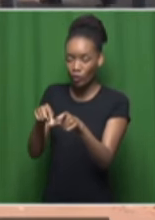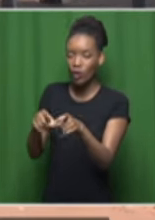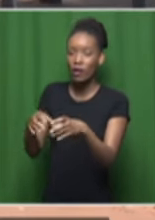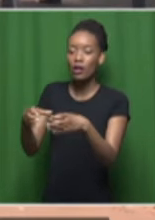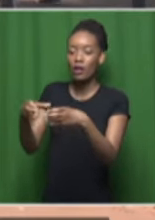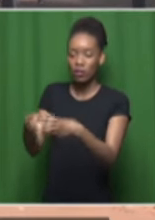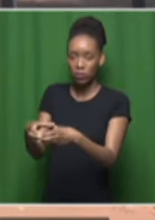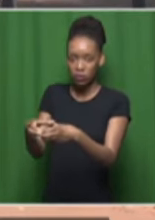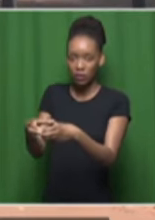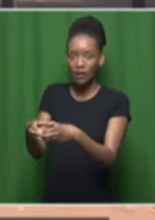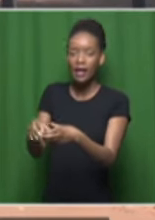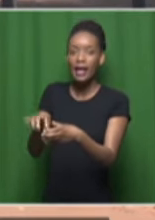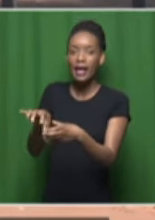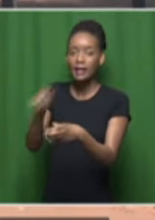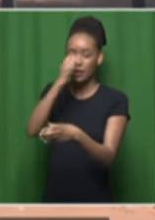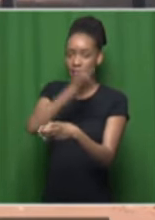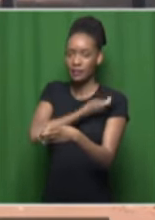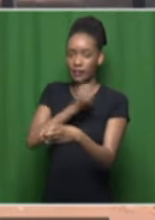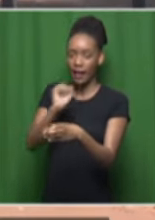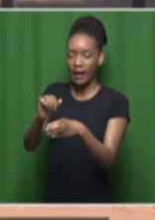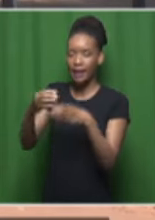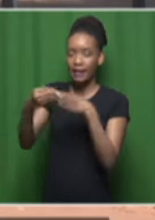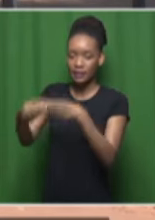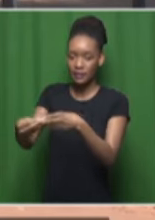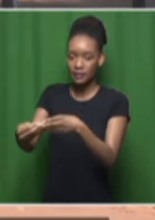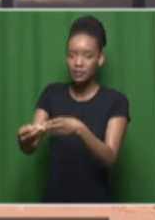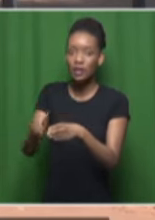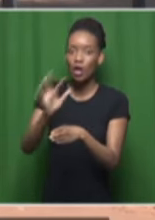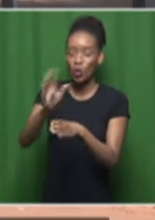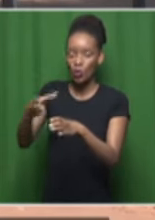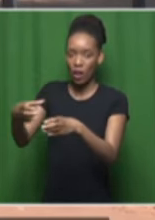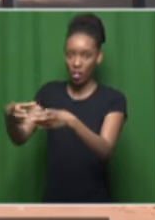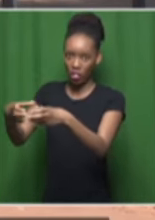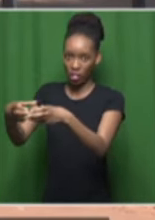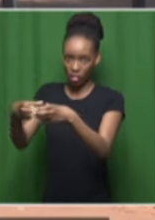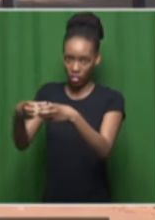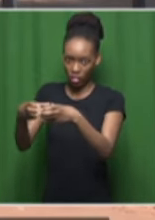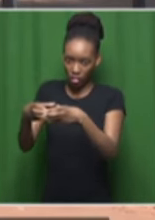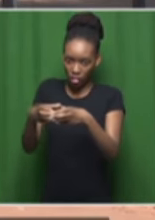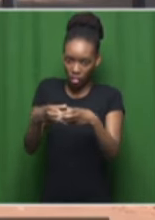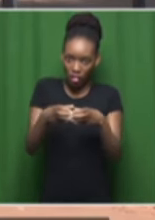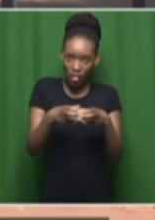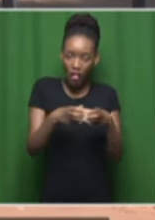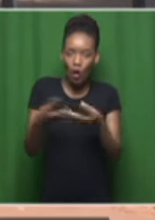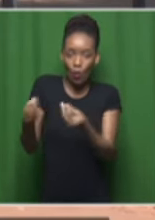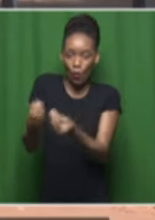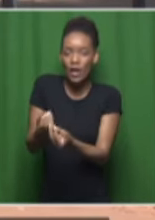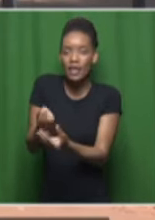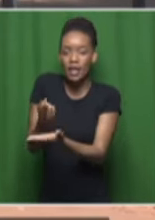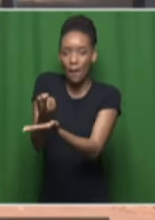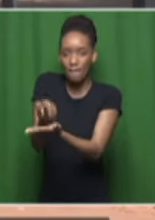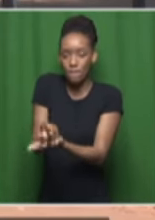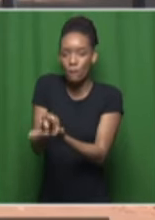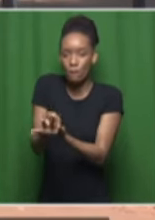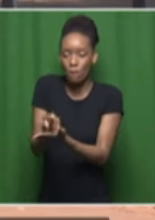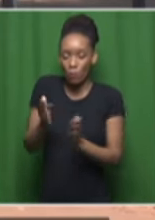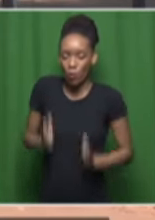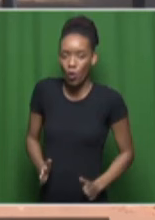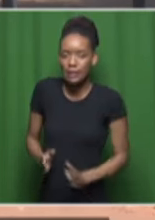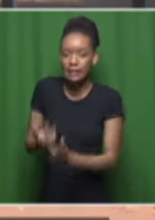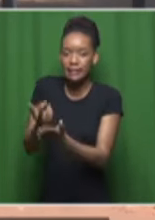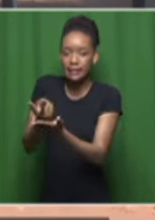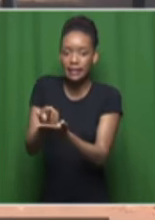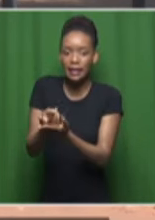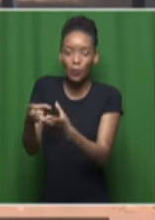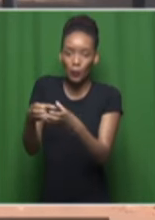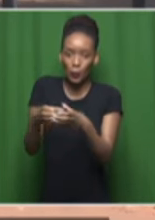accompany Prince Mangosuthu's body. Now, because Leanne, it's quite a long distance from here where we are outside the mortuary